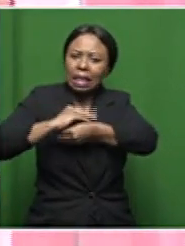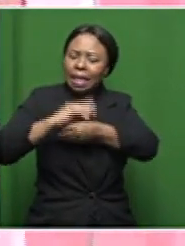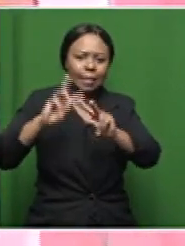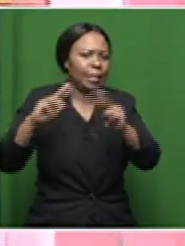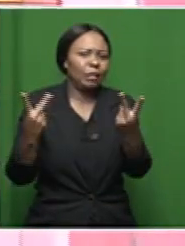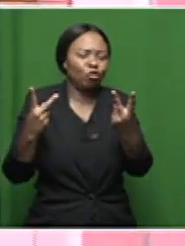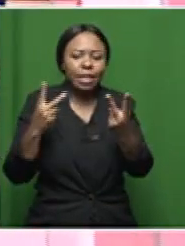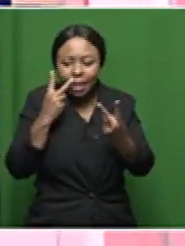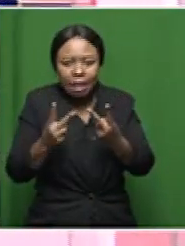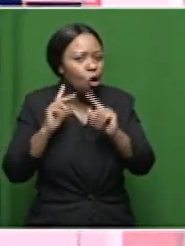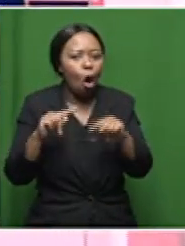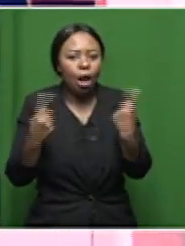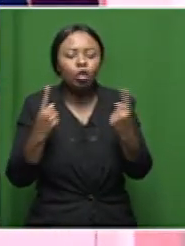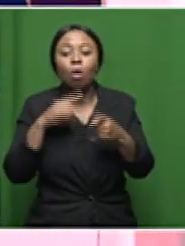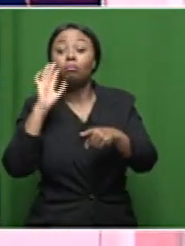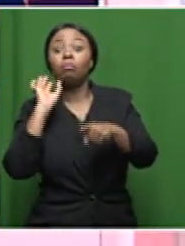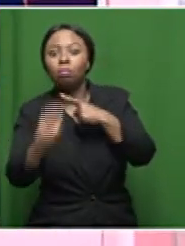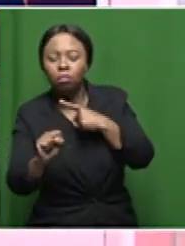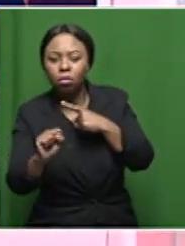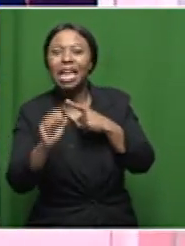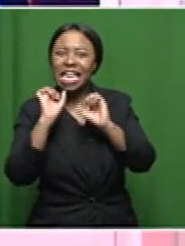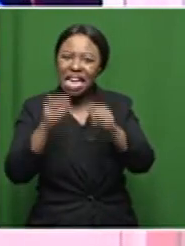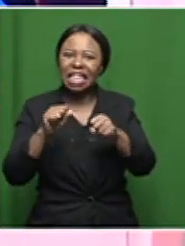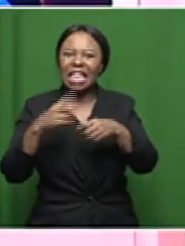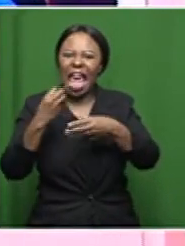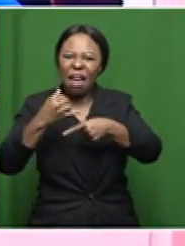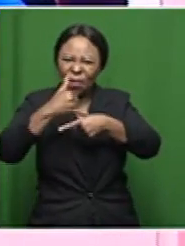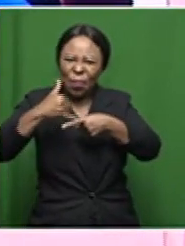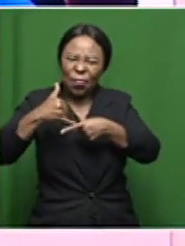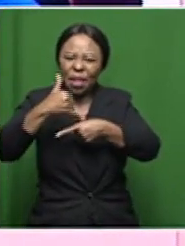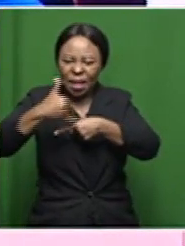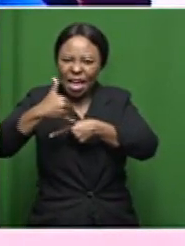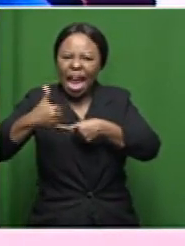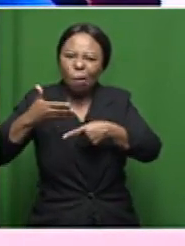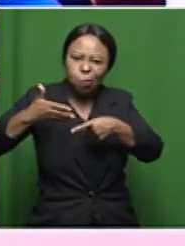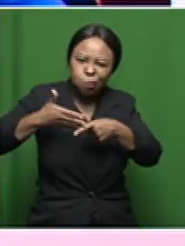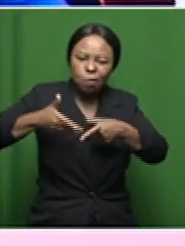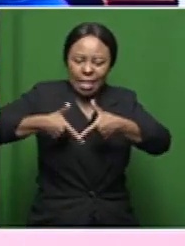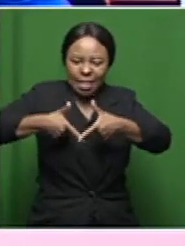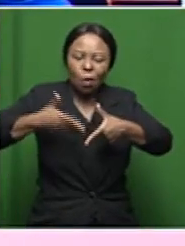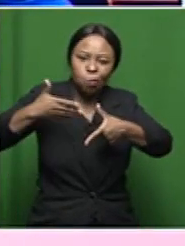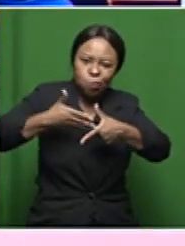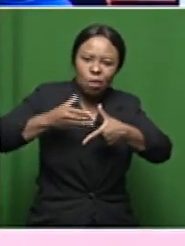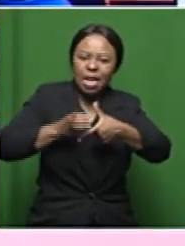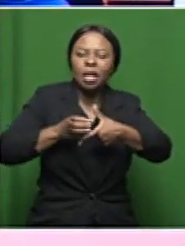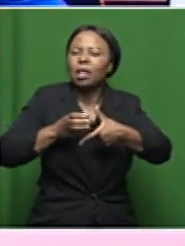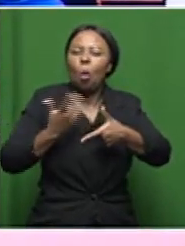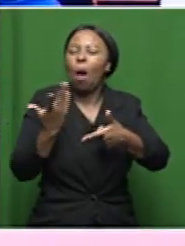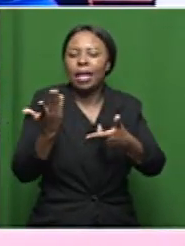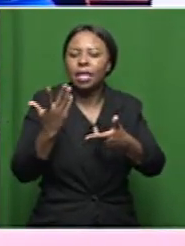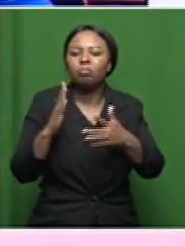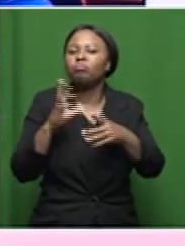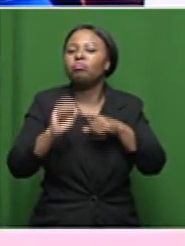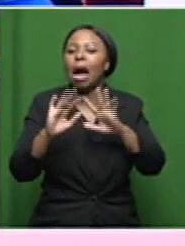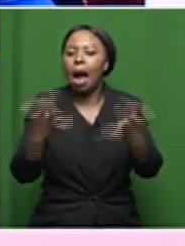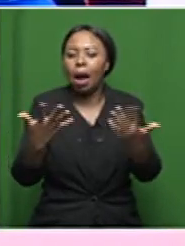we get to a point where we find out that they actually have these lesions? All right. So, I mean, this is where screening is